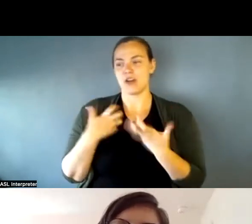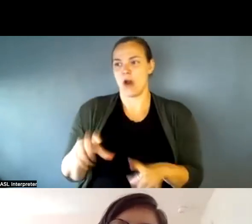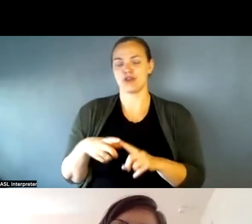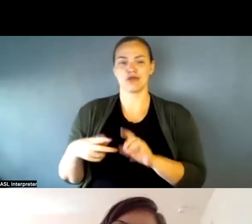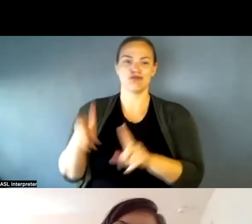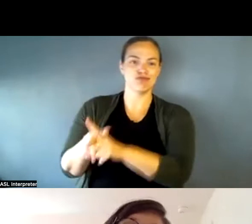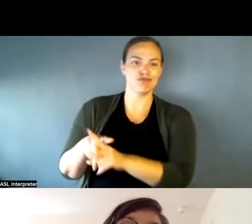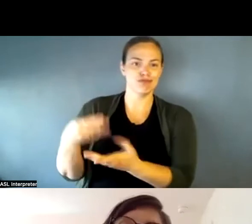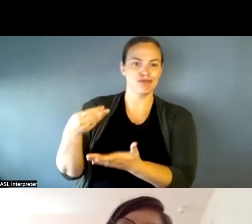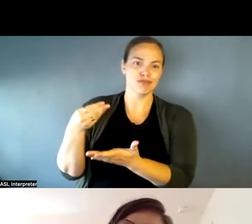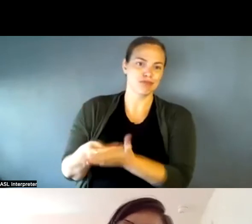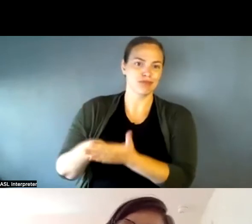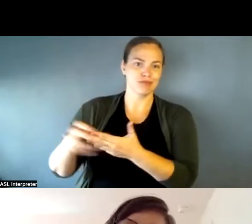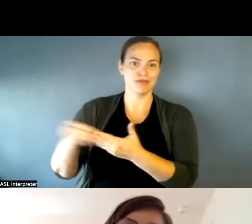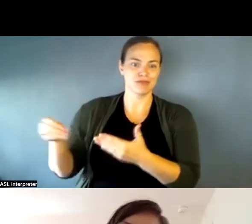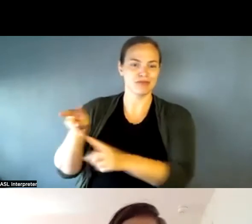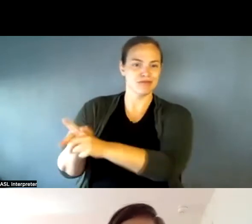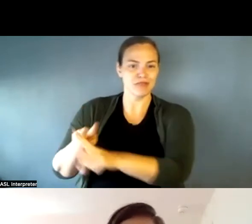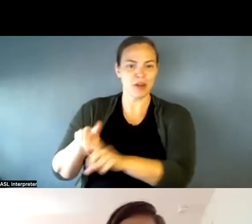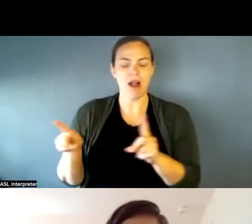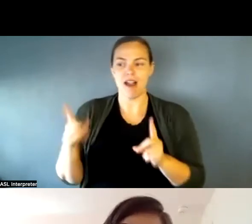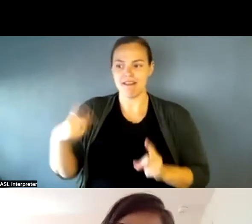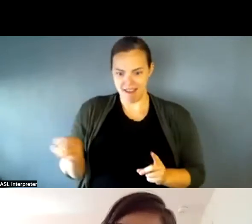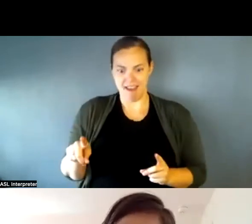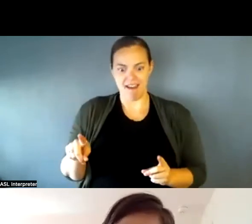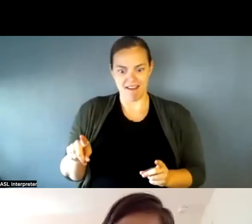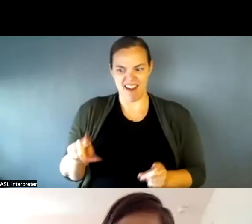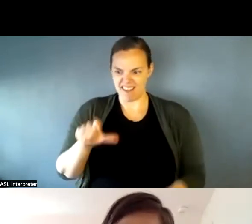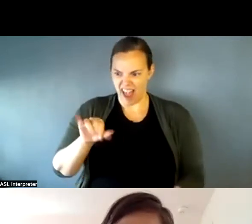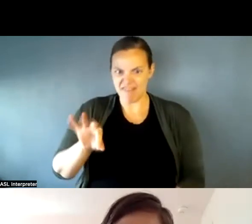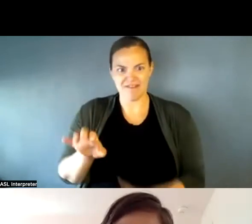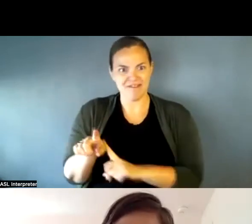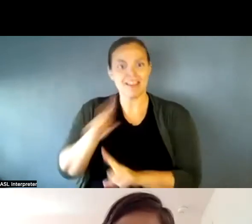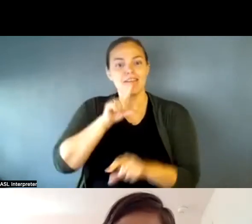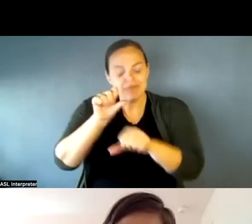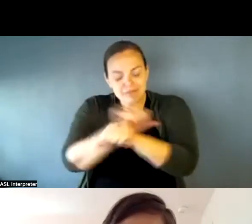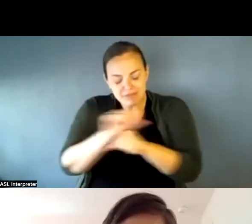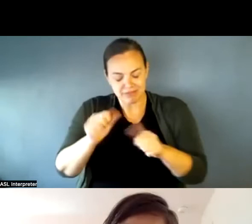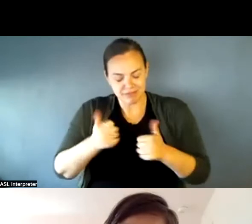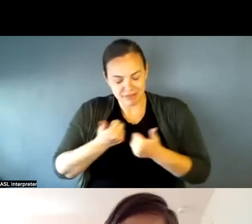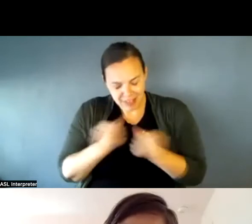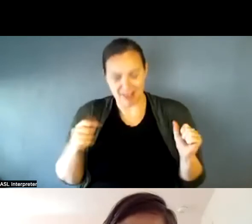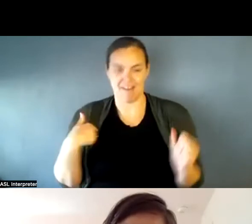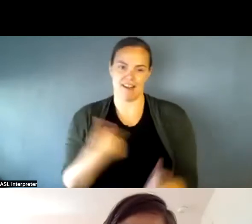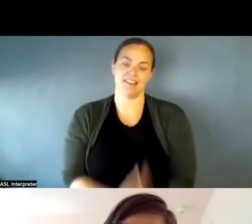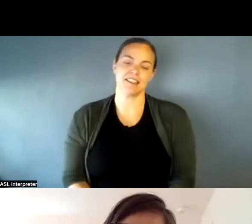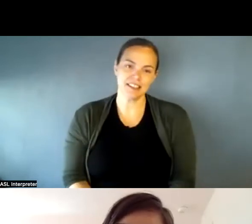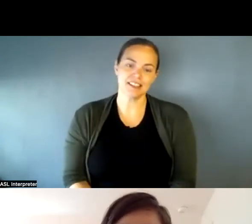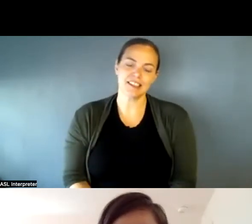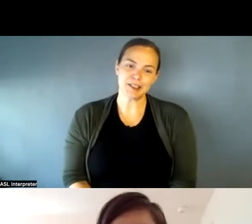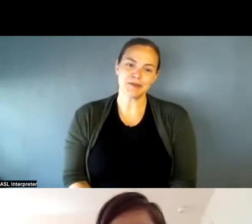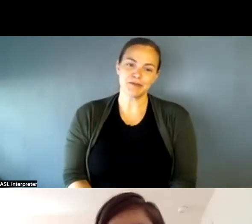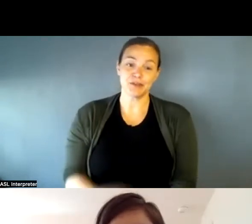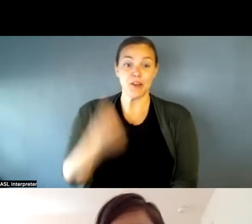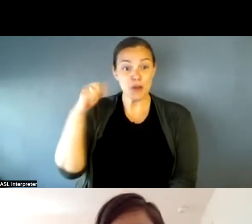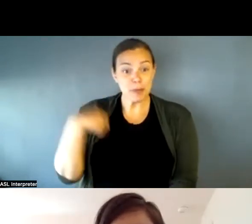these, like, there are these life forces that literally can save us. So to